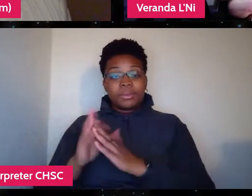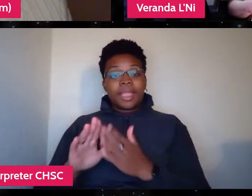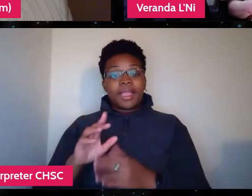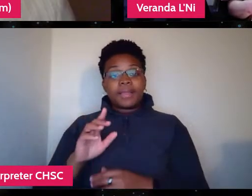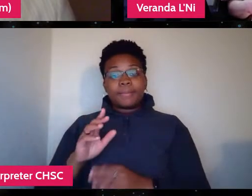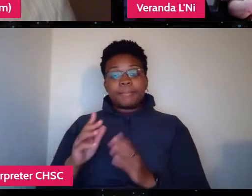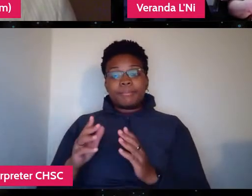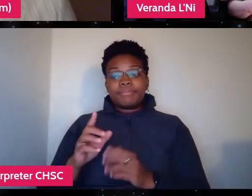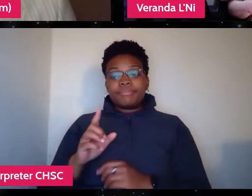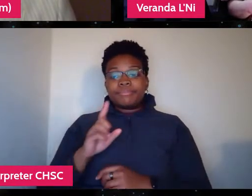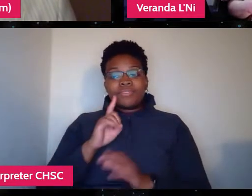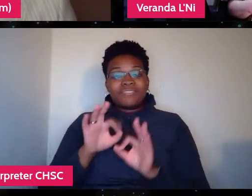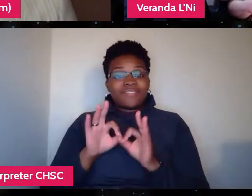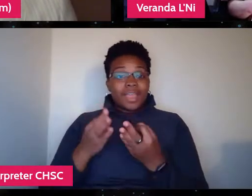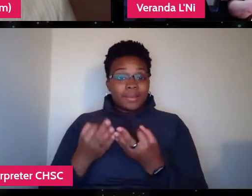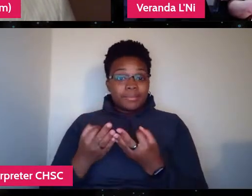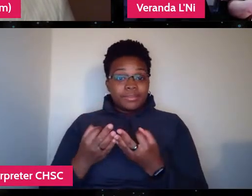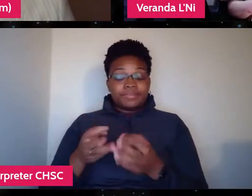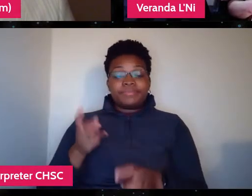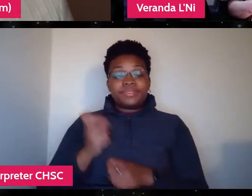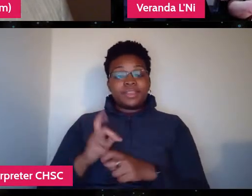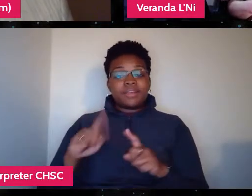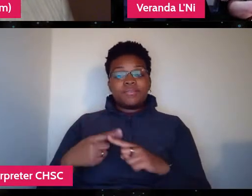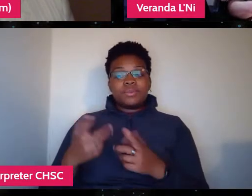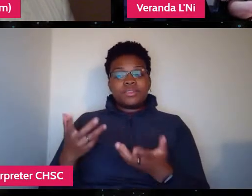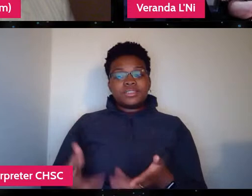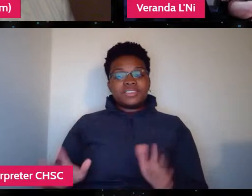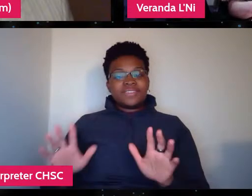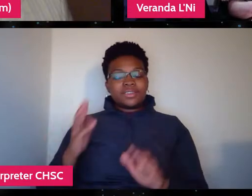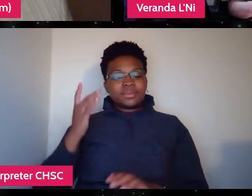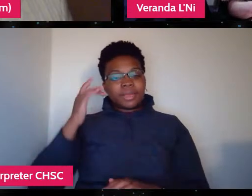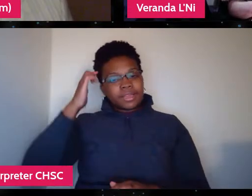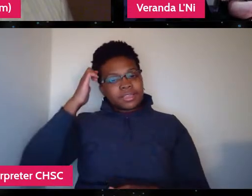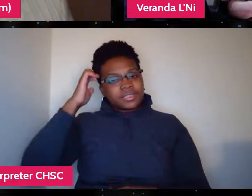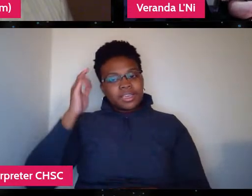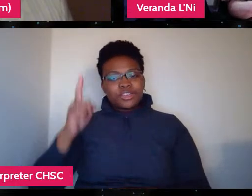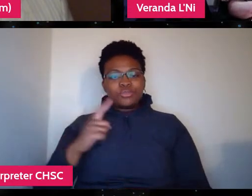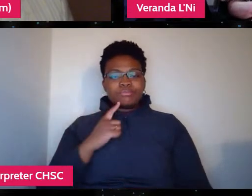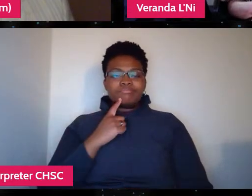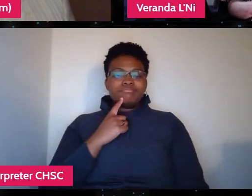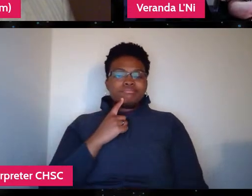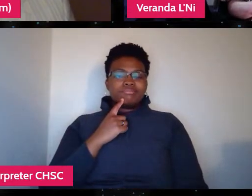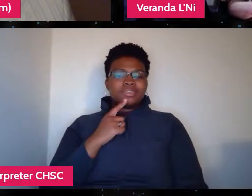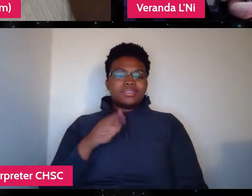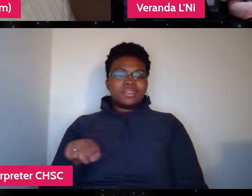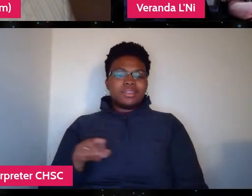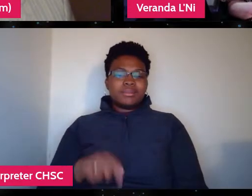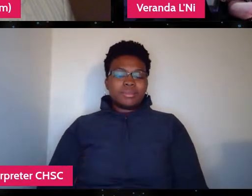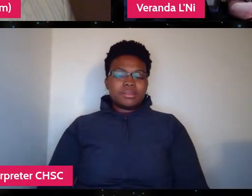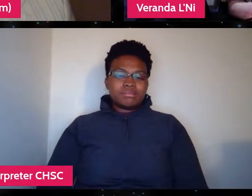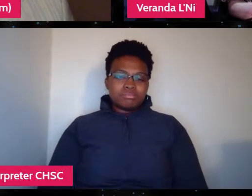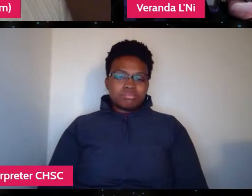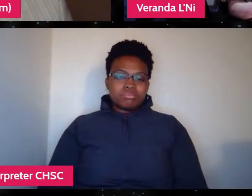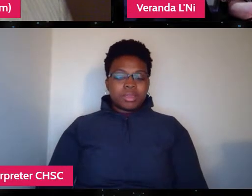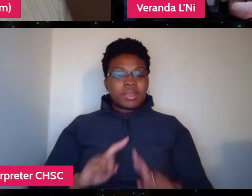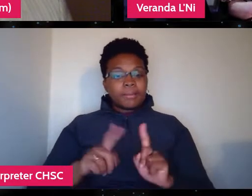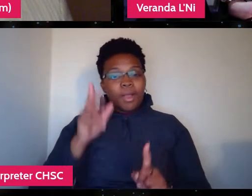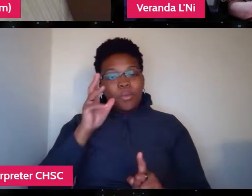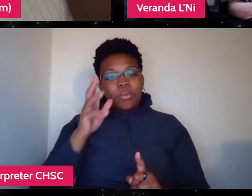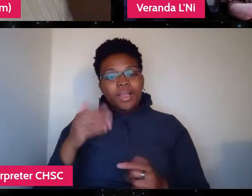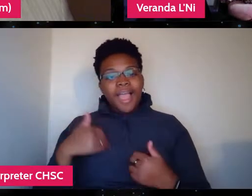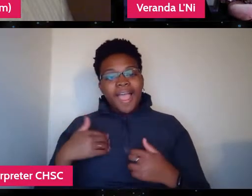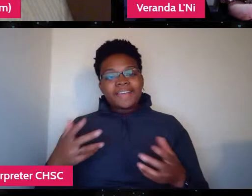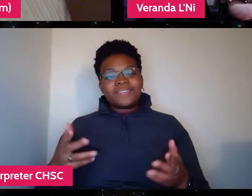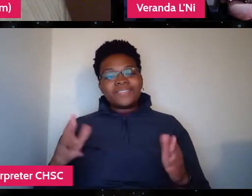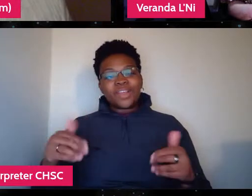So it's tough when it's over because, you miss them, but we'll have a reunion